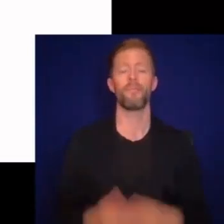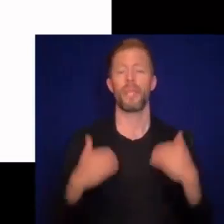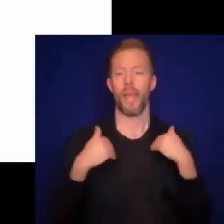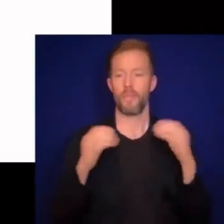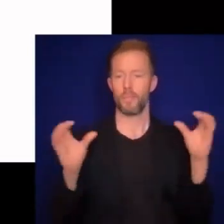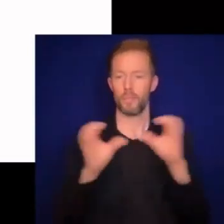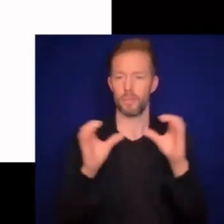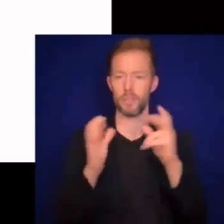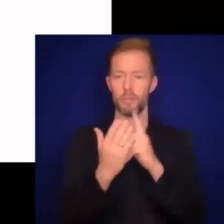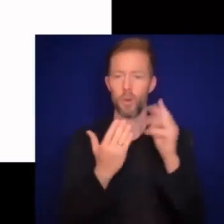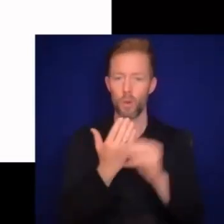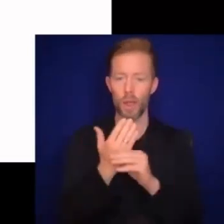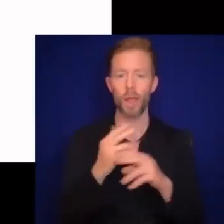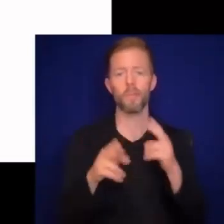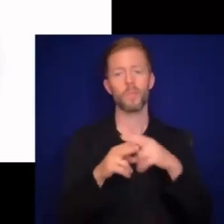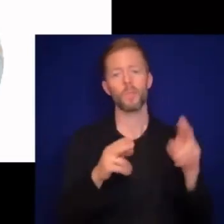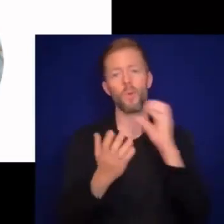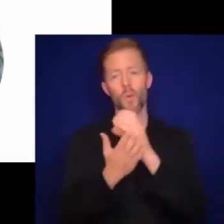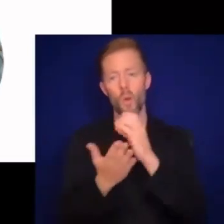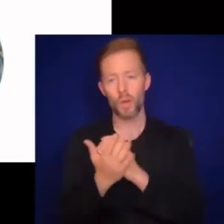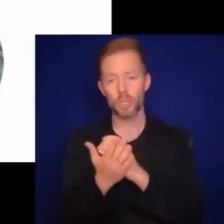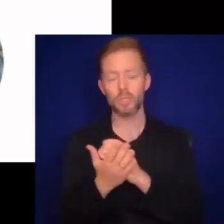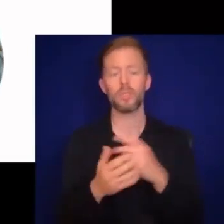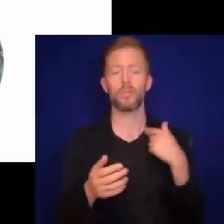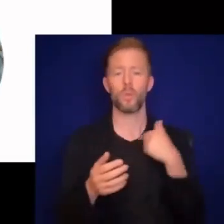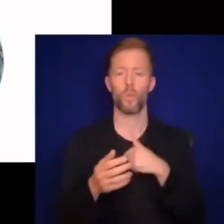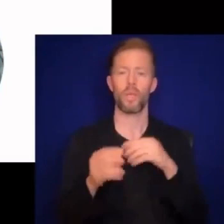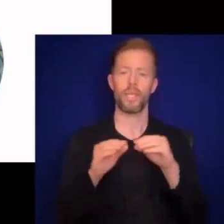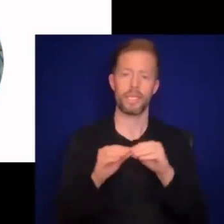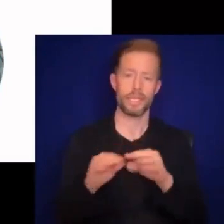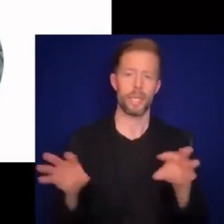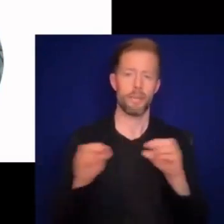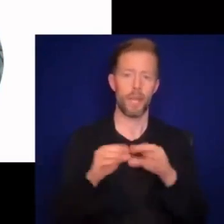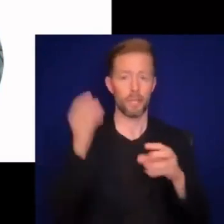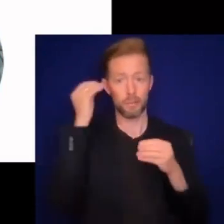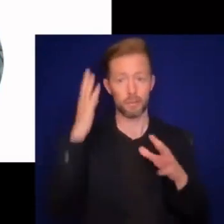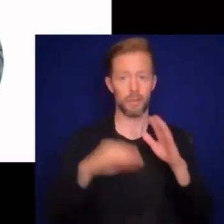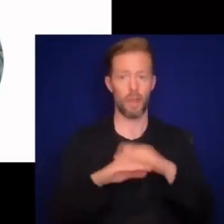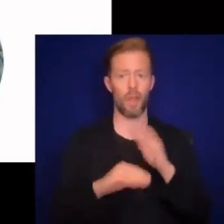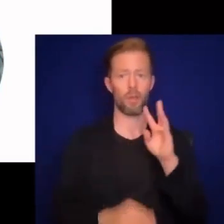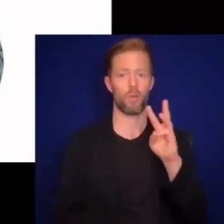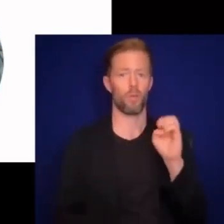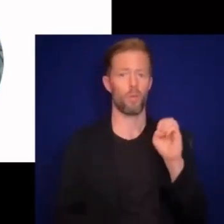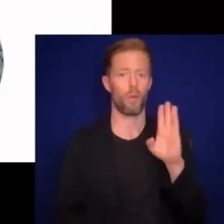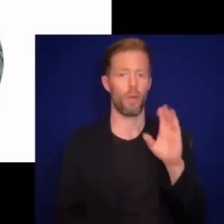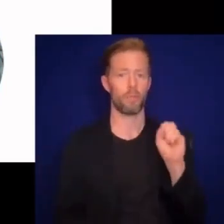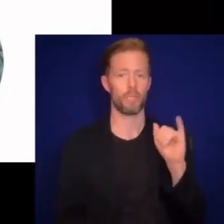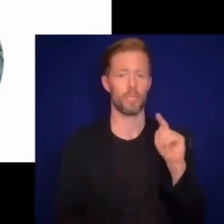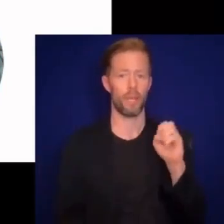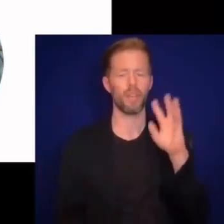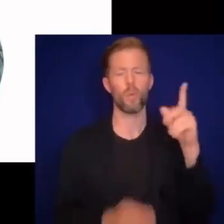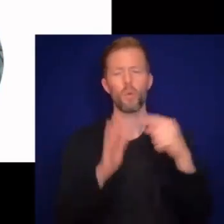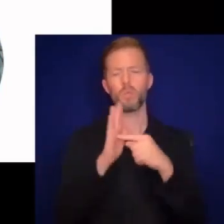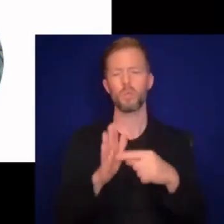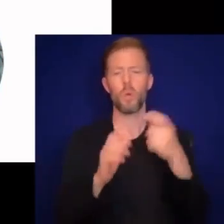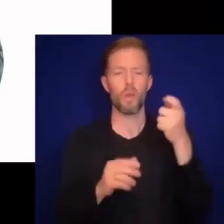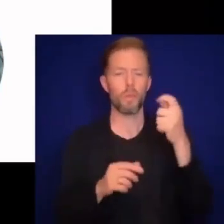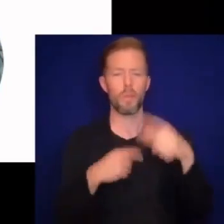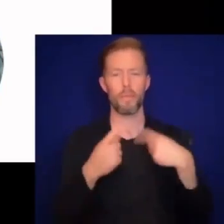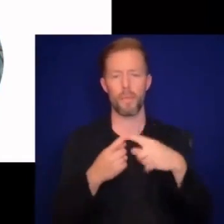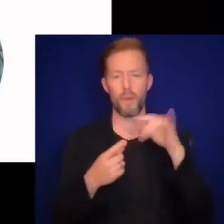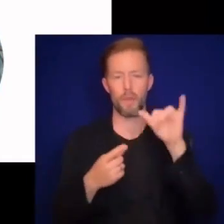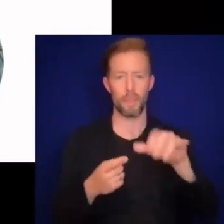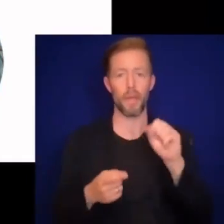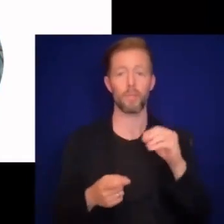certificate programs and short courses, and we disseminate information in our website. I'm going to show a little bit